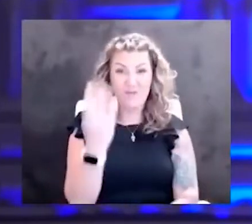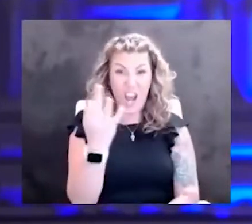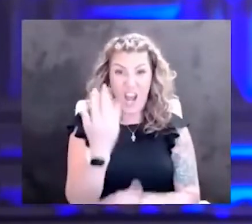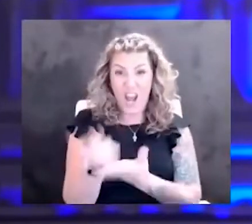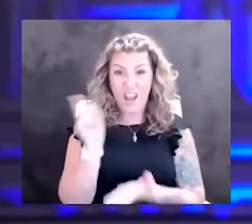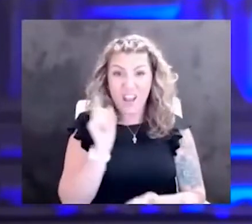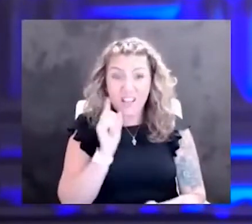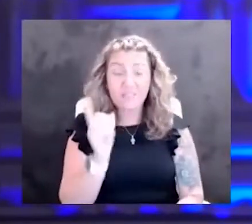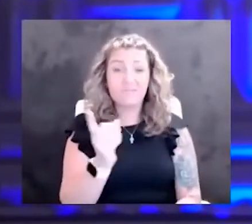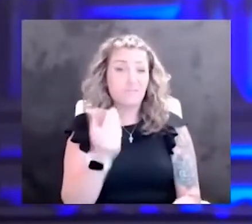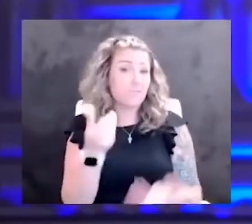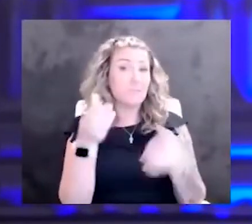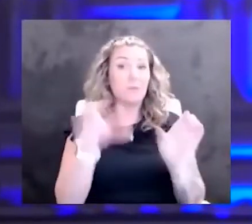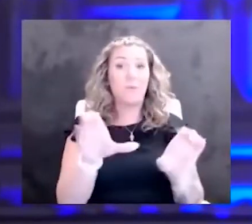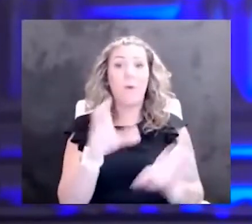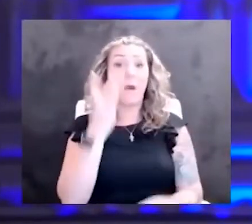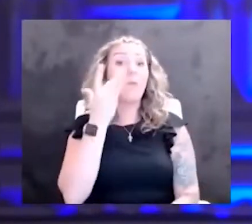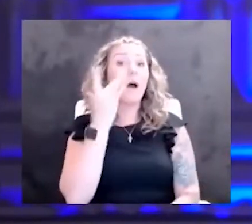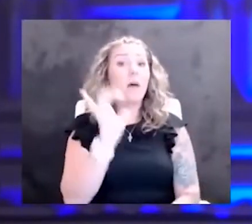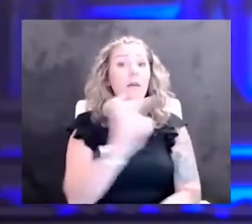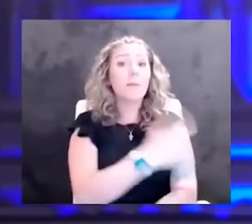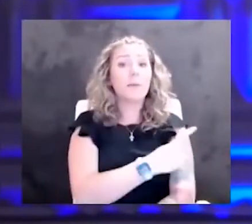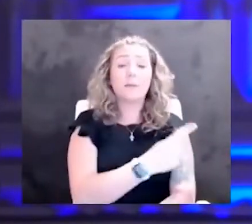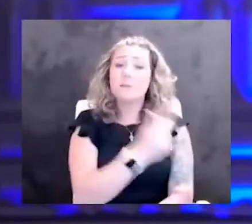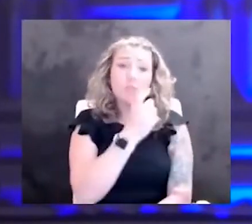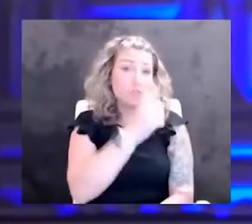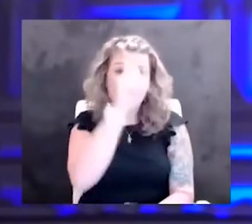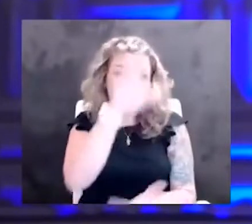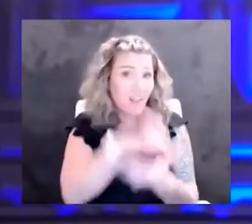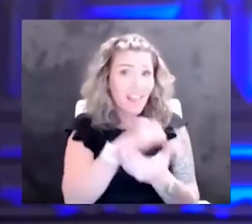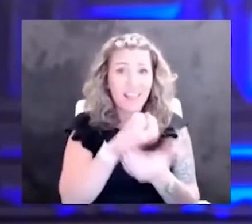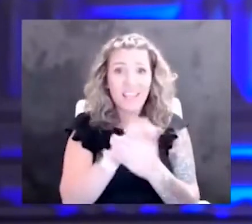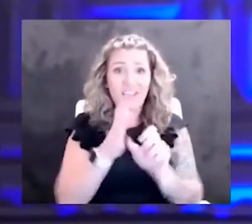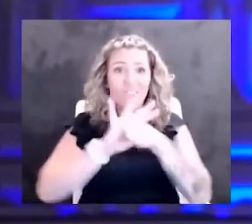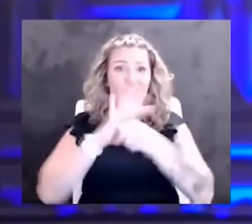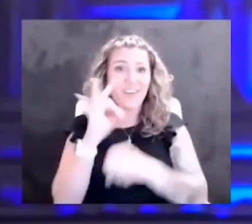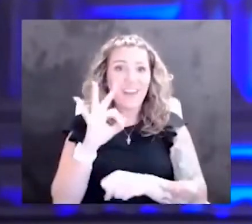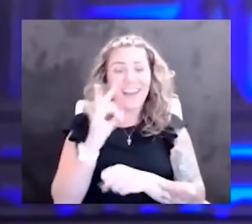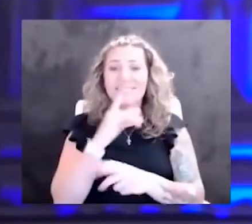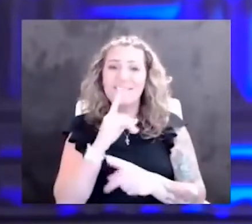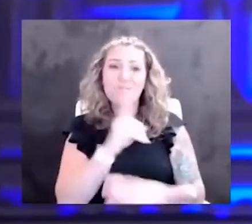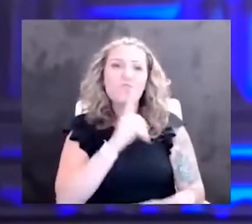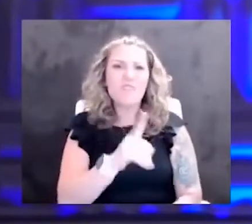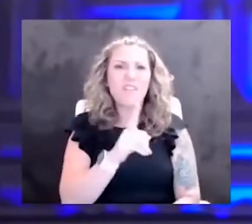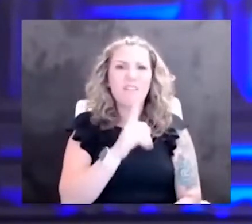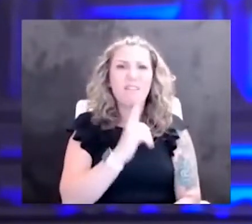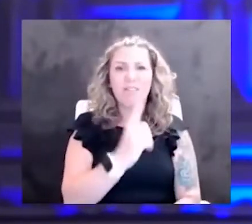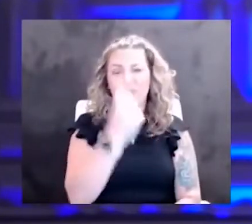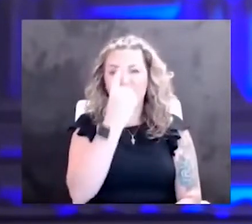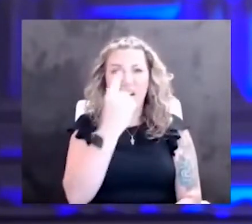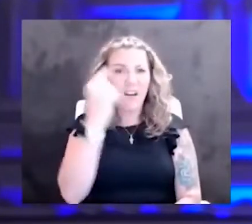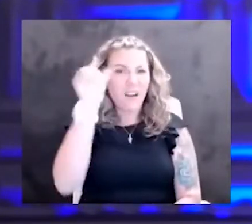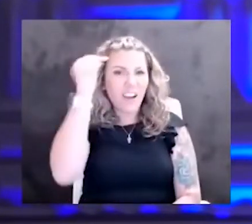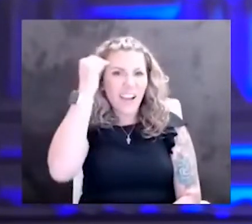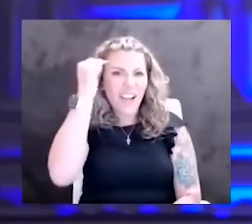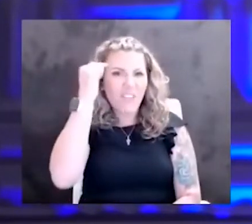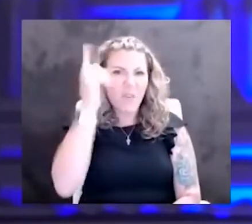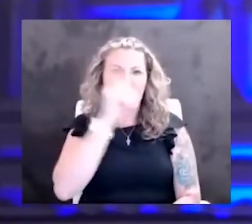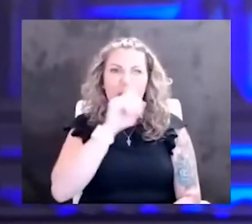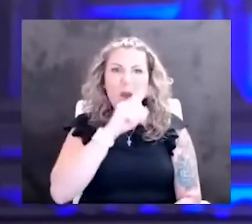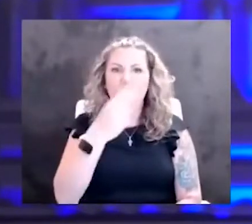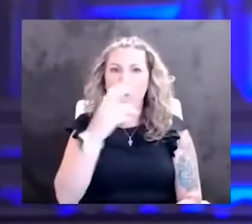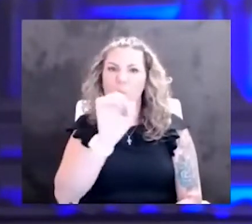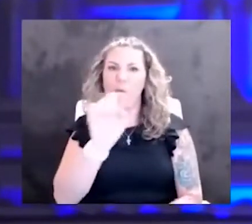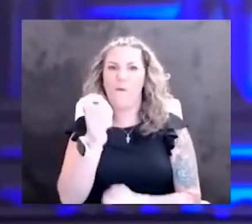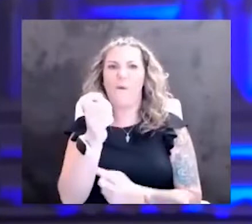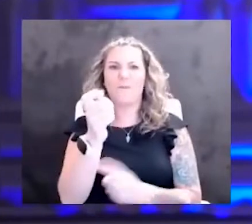because that patient didn't believe coronavirus was real, thought it was a government hoax. So individually, that patient felt, I don't